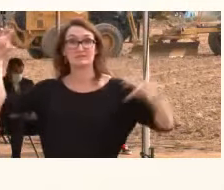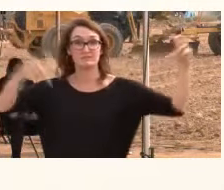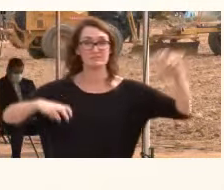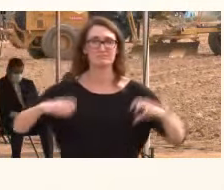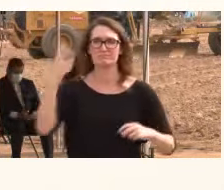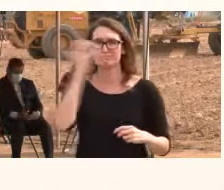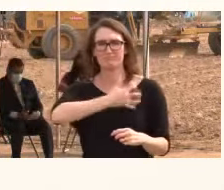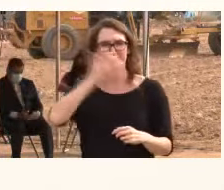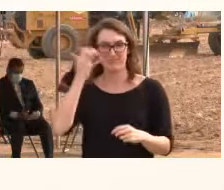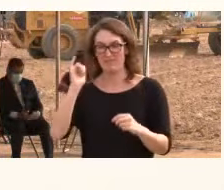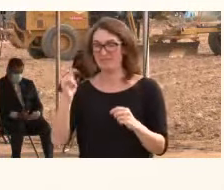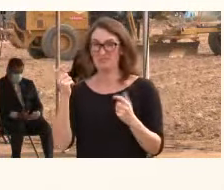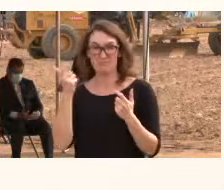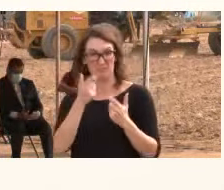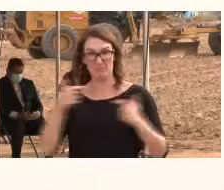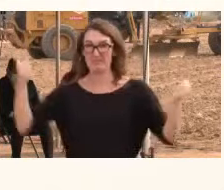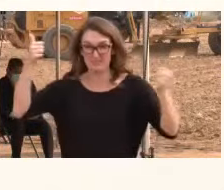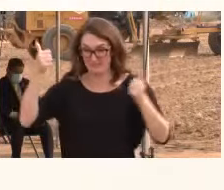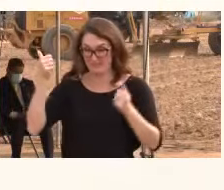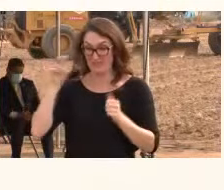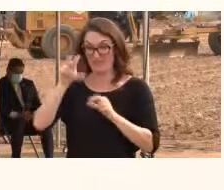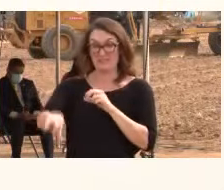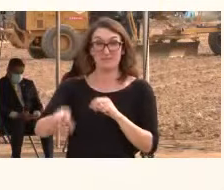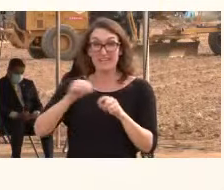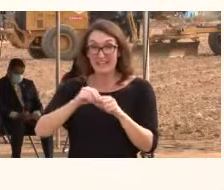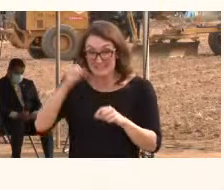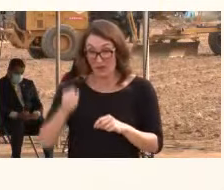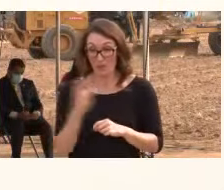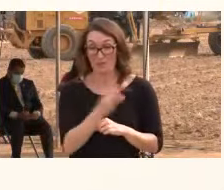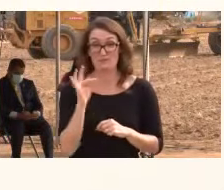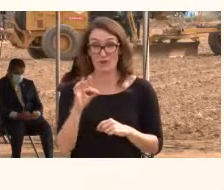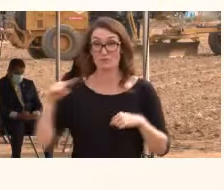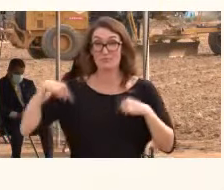the biggest investment in Southwest Fresno's history.